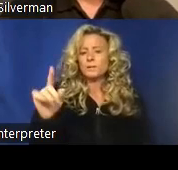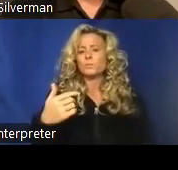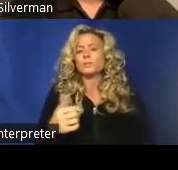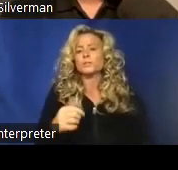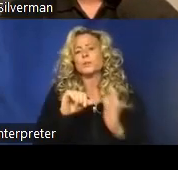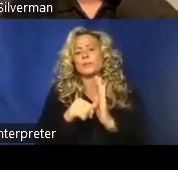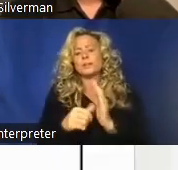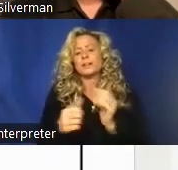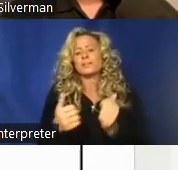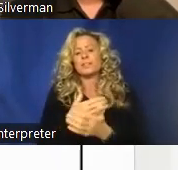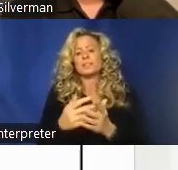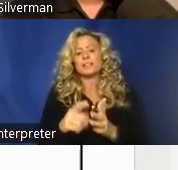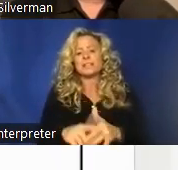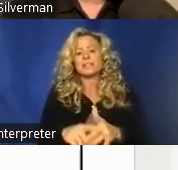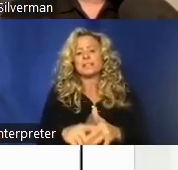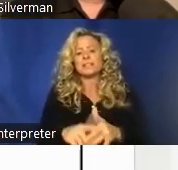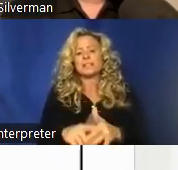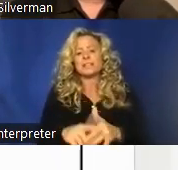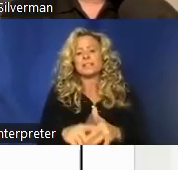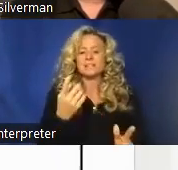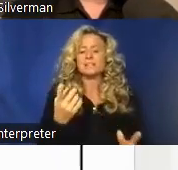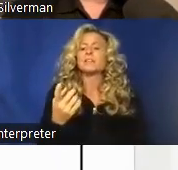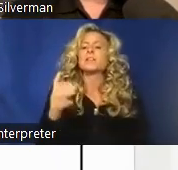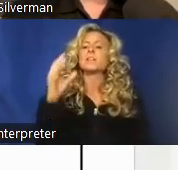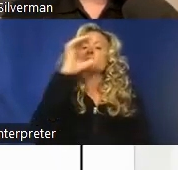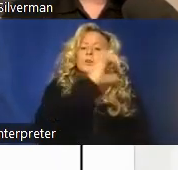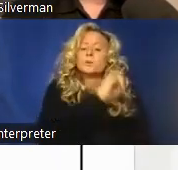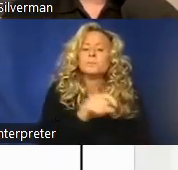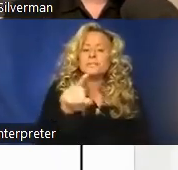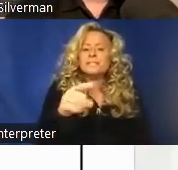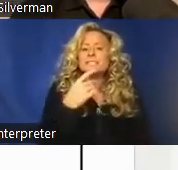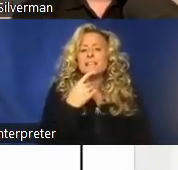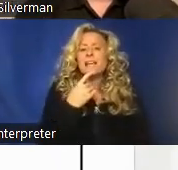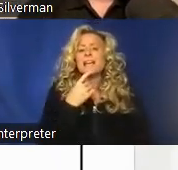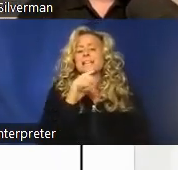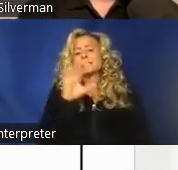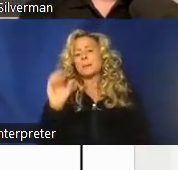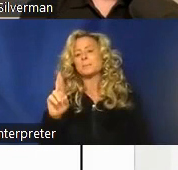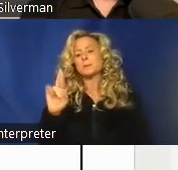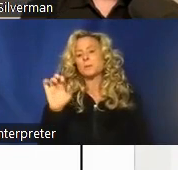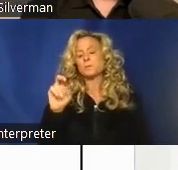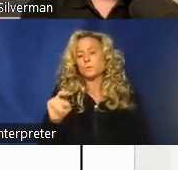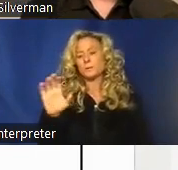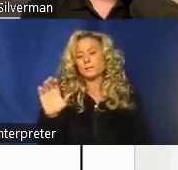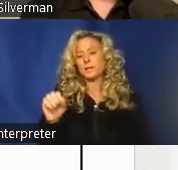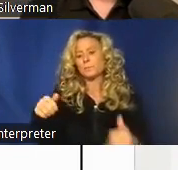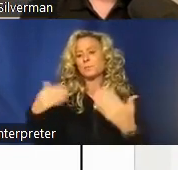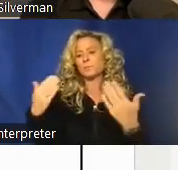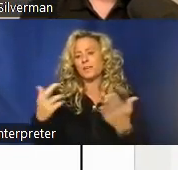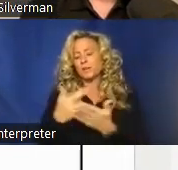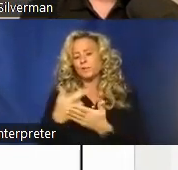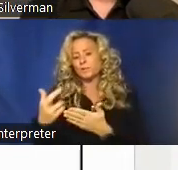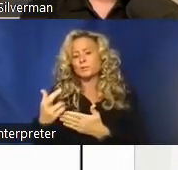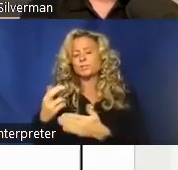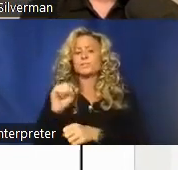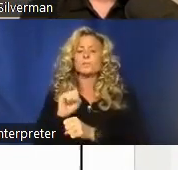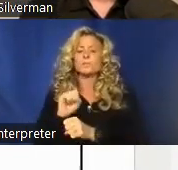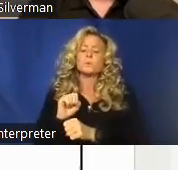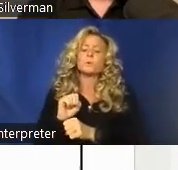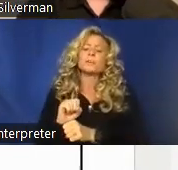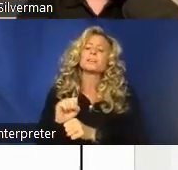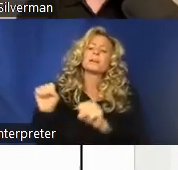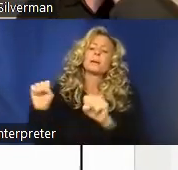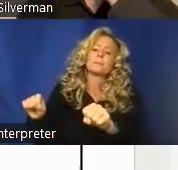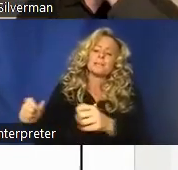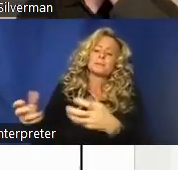the beginning. For those who missed it, I mentioned that as a company, the Rubin Company, we provide resources for employability skills,